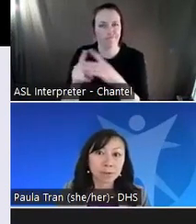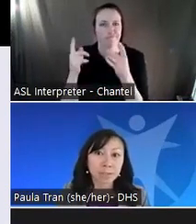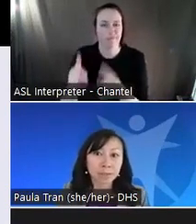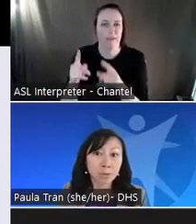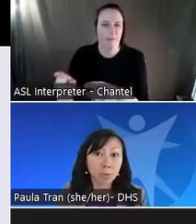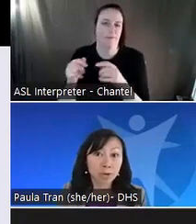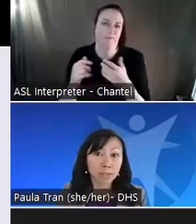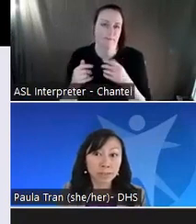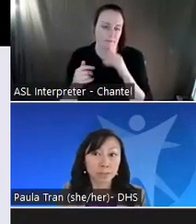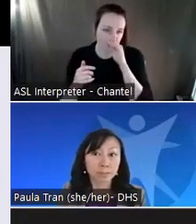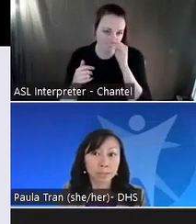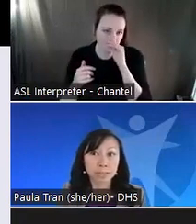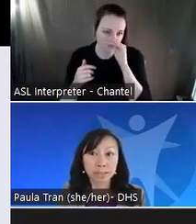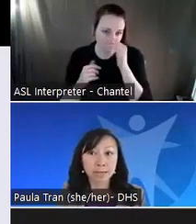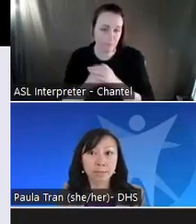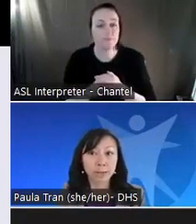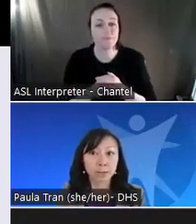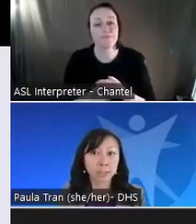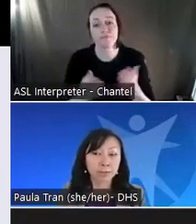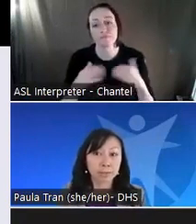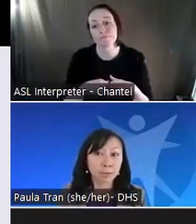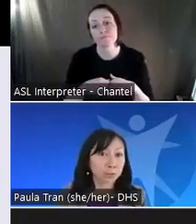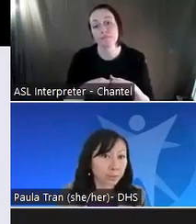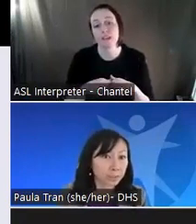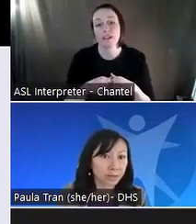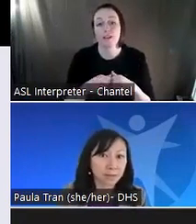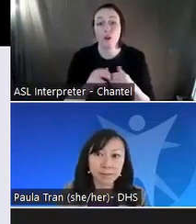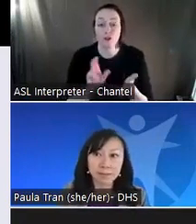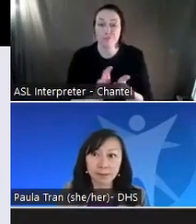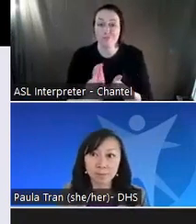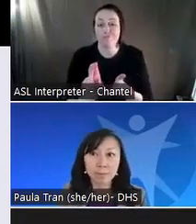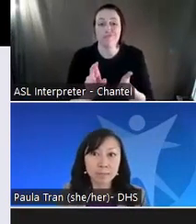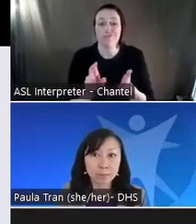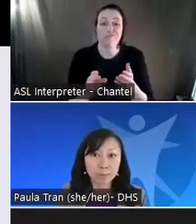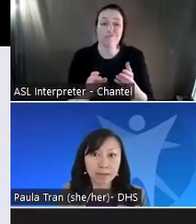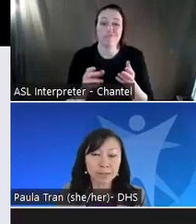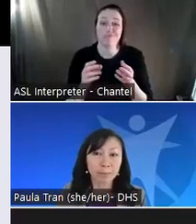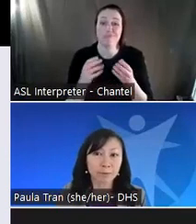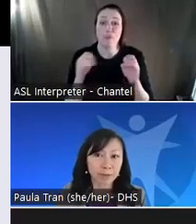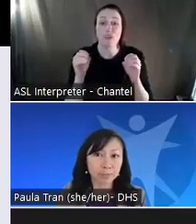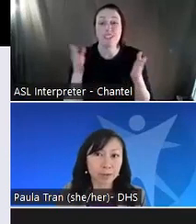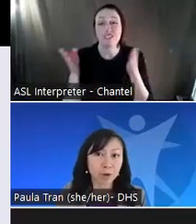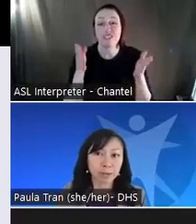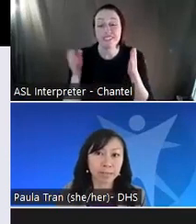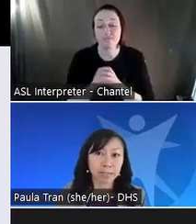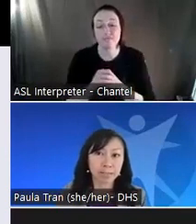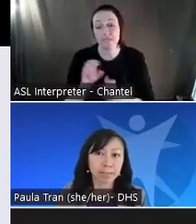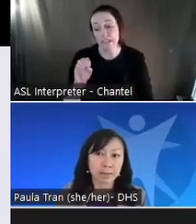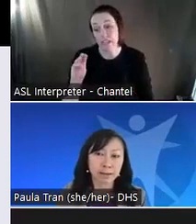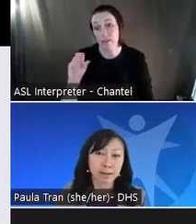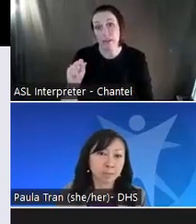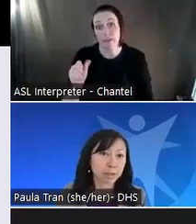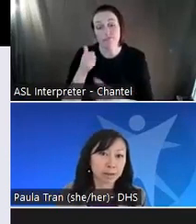We also intend to award additional emergency medical services through flex grants. EMS providers have been affected by